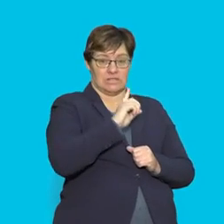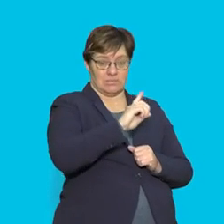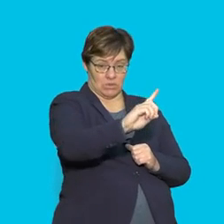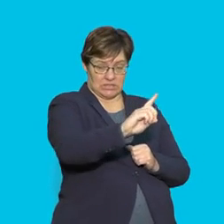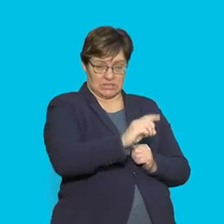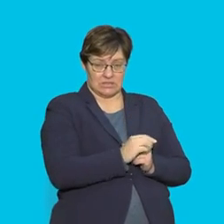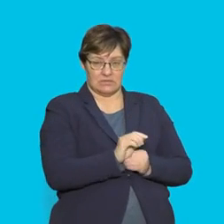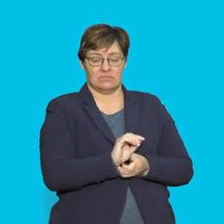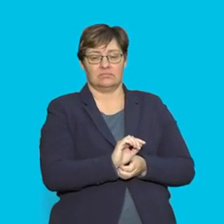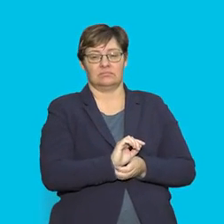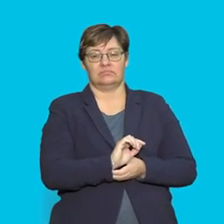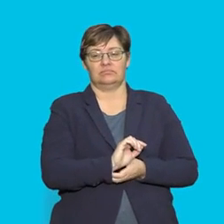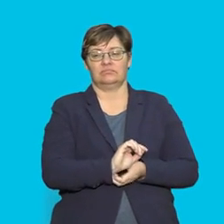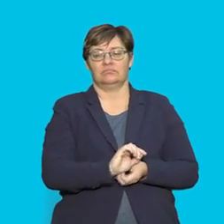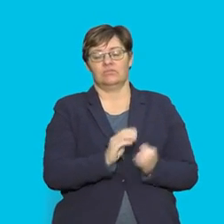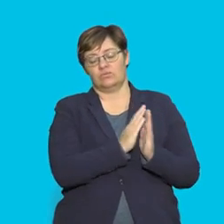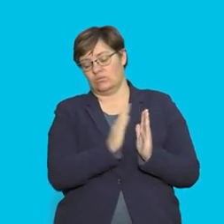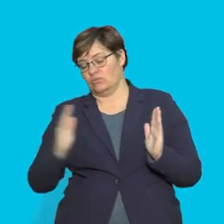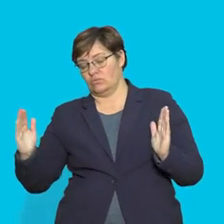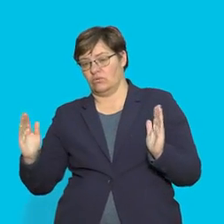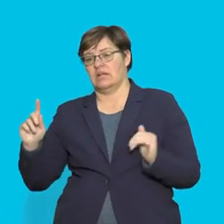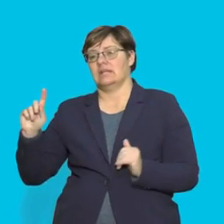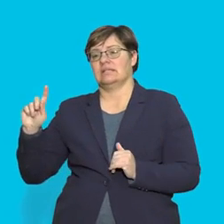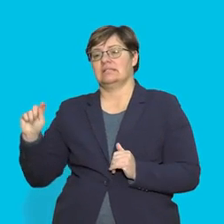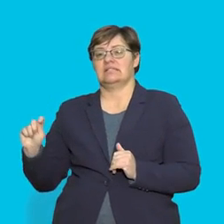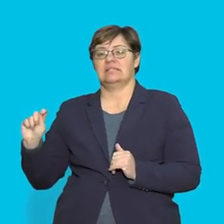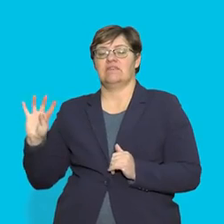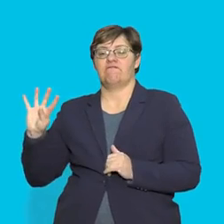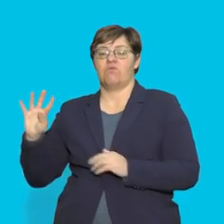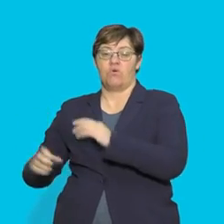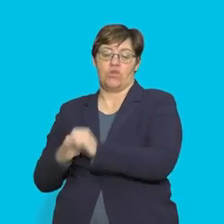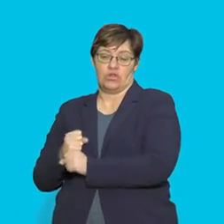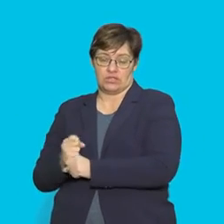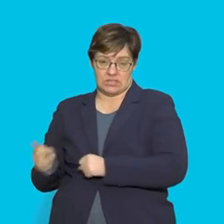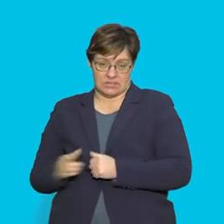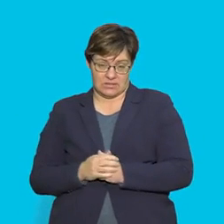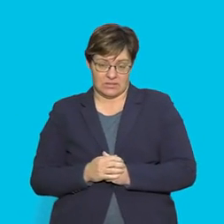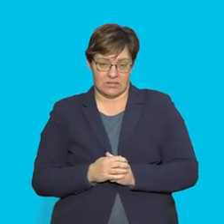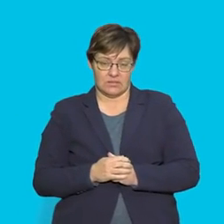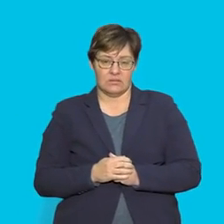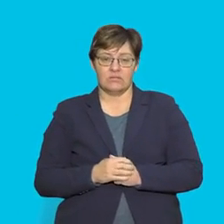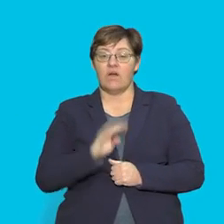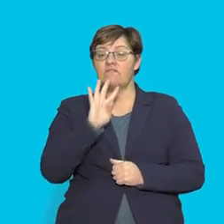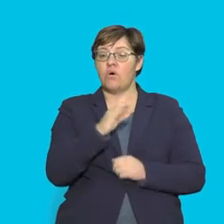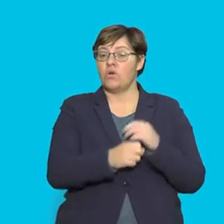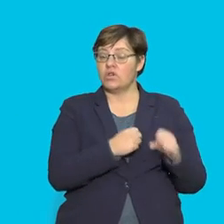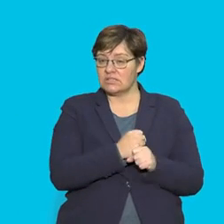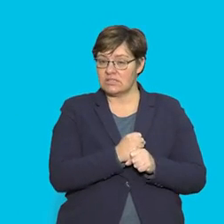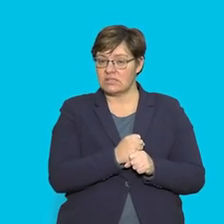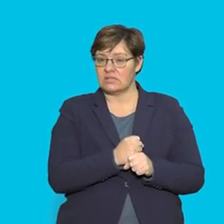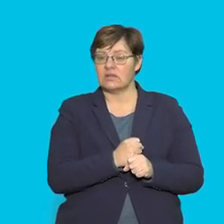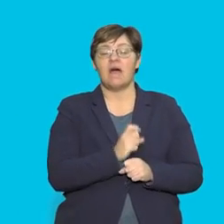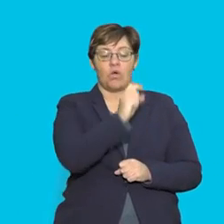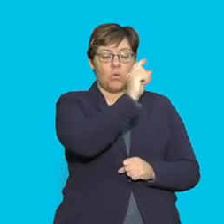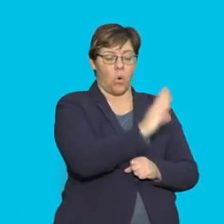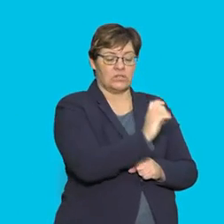be when he makes the deposit, right? And it will go up until it gets to the 4 years. But in terms of